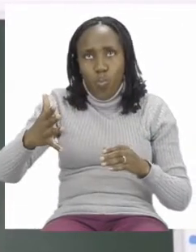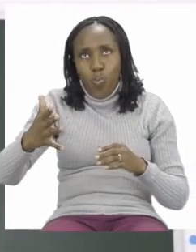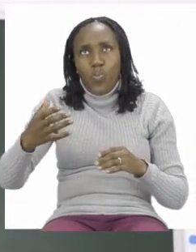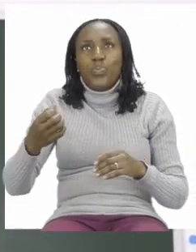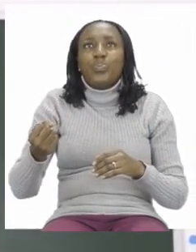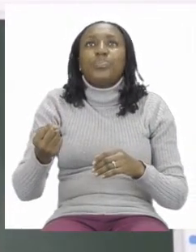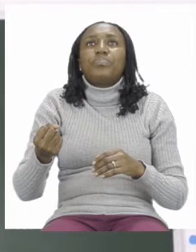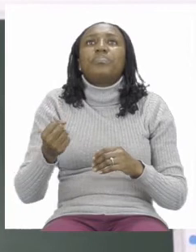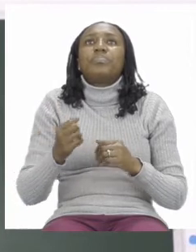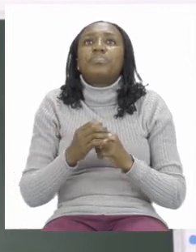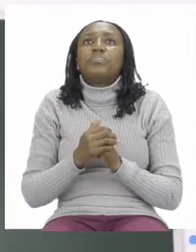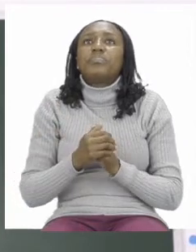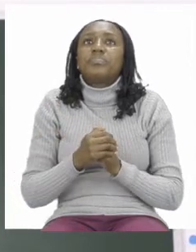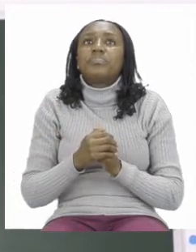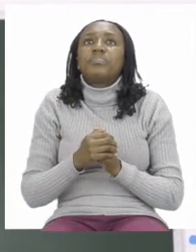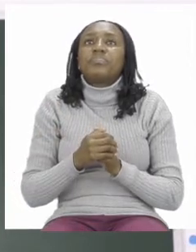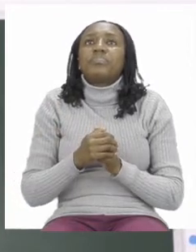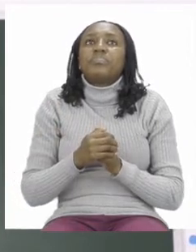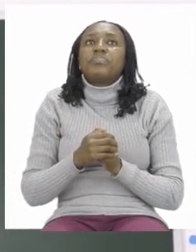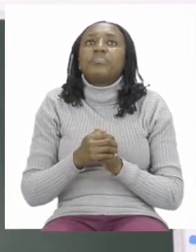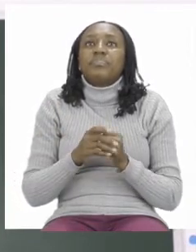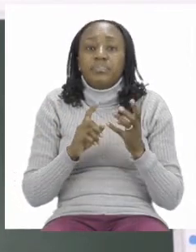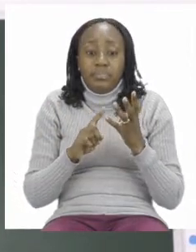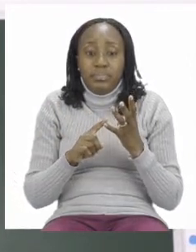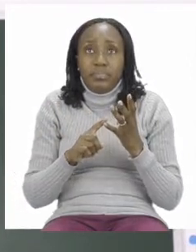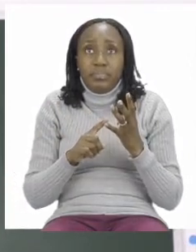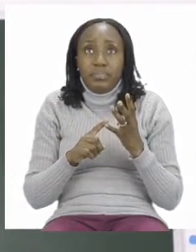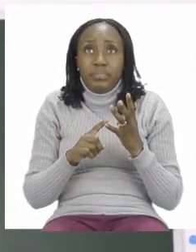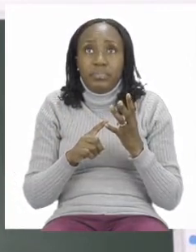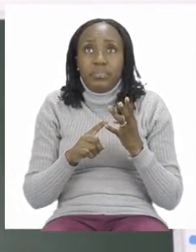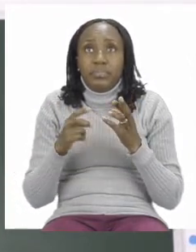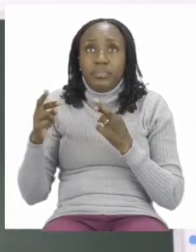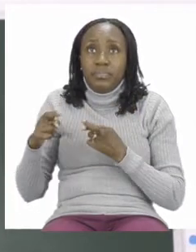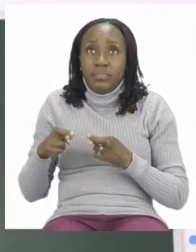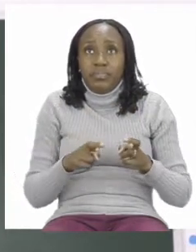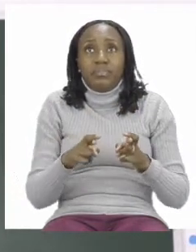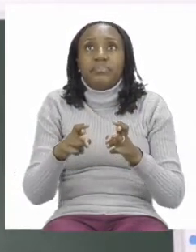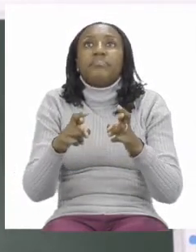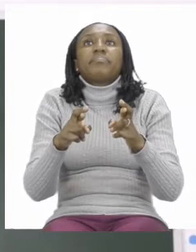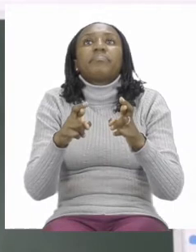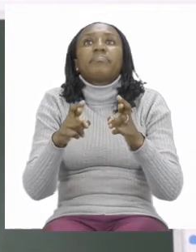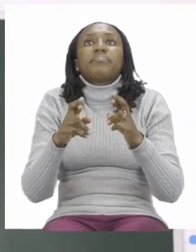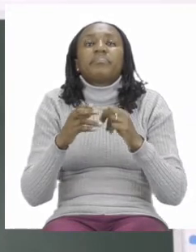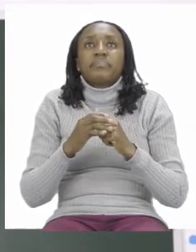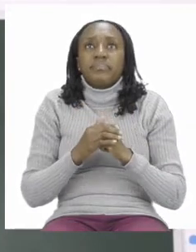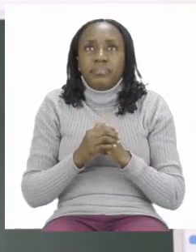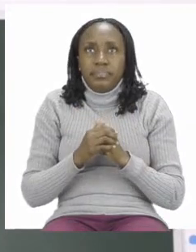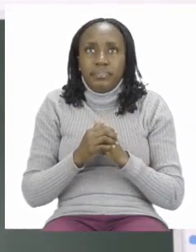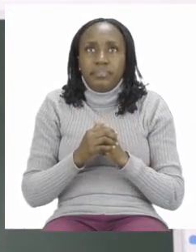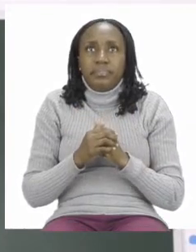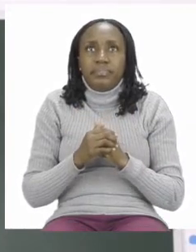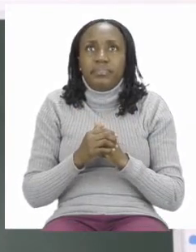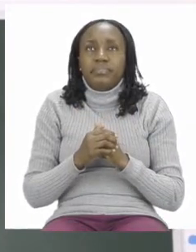the water comes out. And then the last picture is a picture of a river.